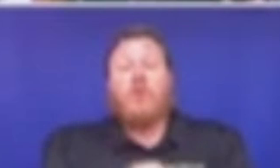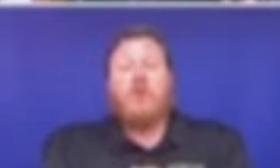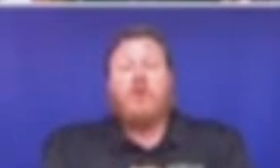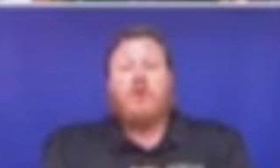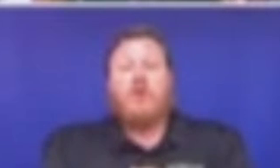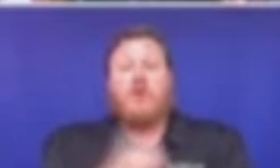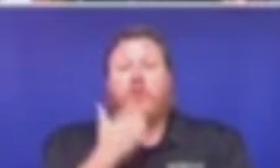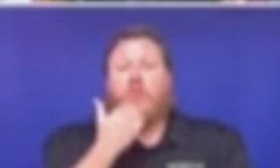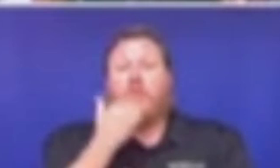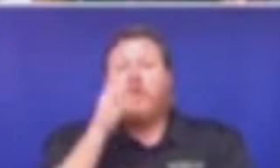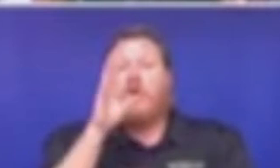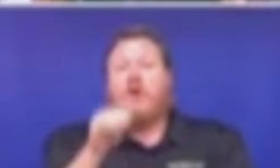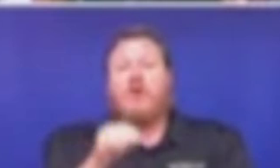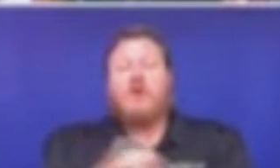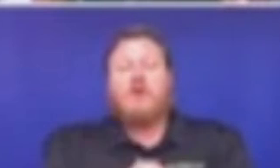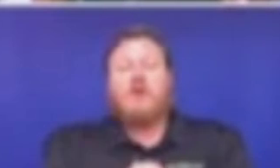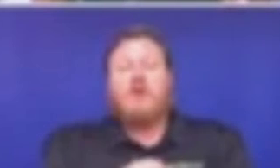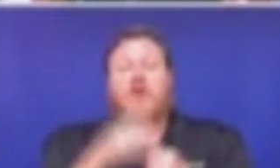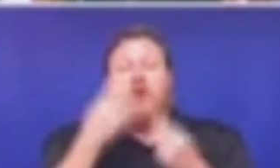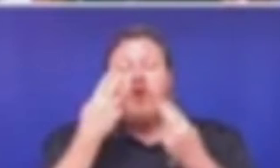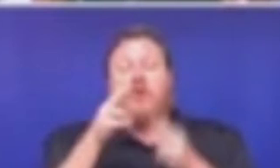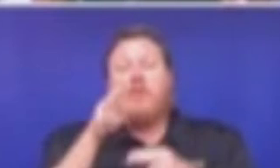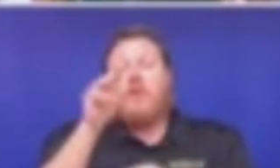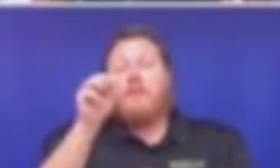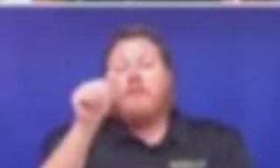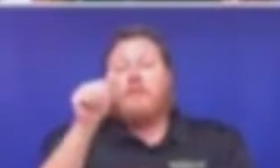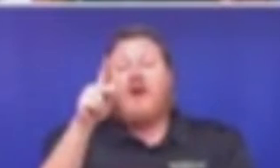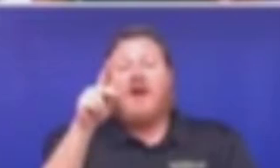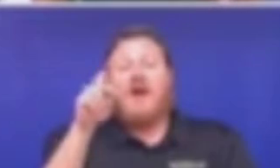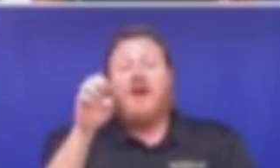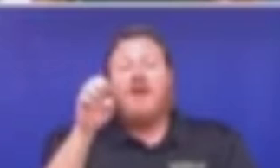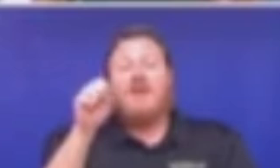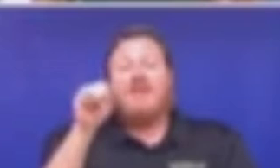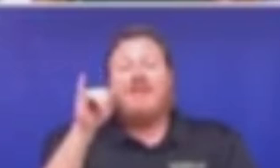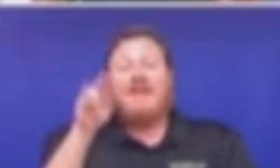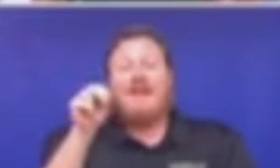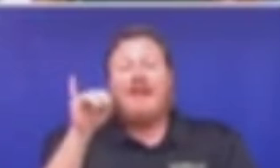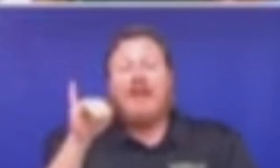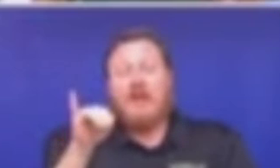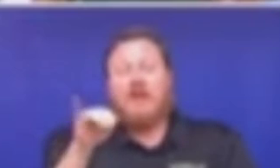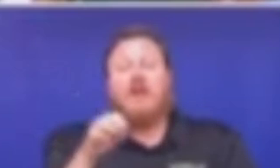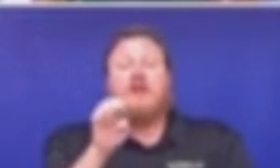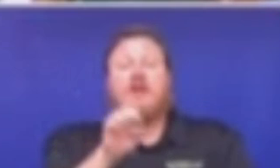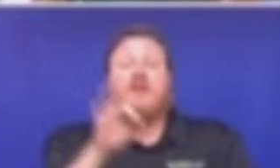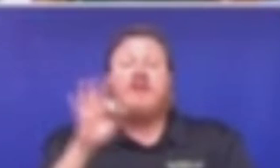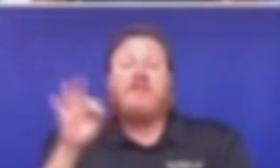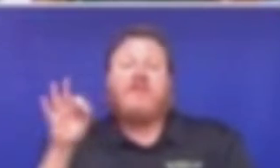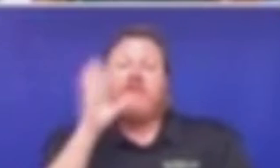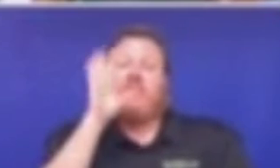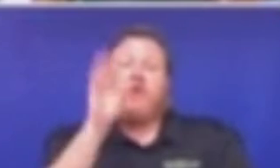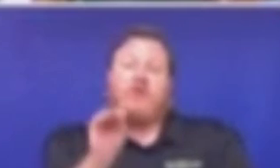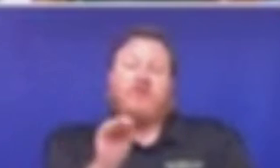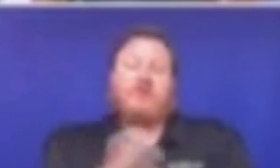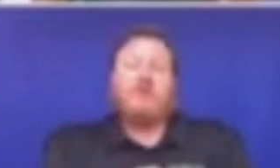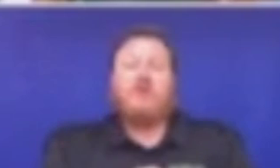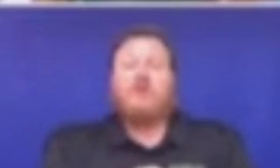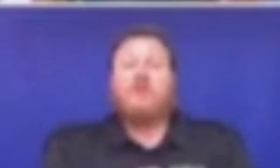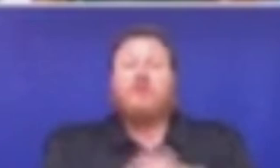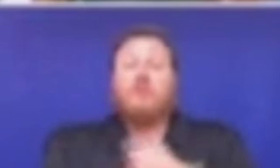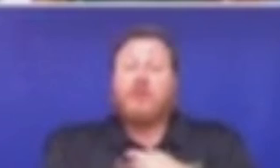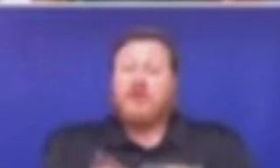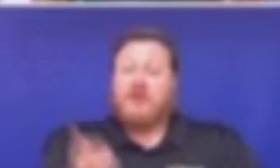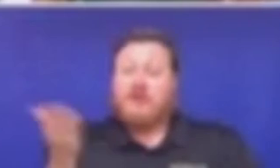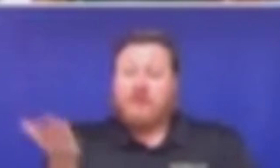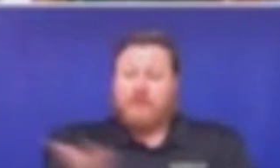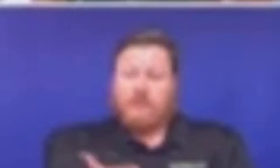is asked by Honorable Makesini from EFF. Over to you, President.